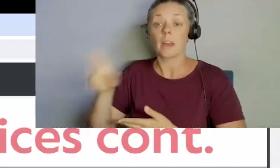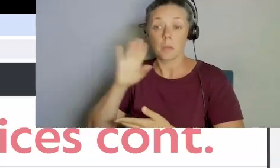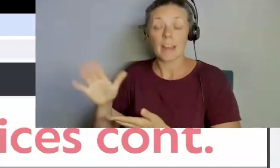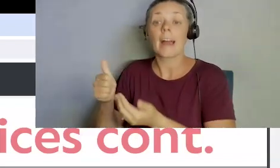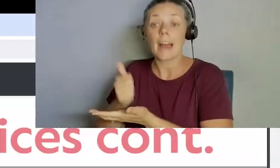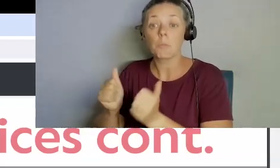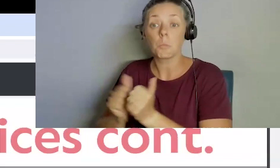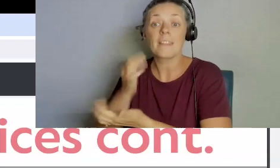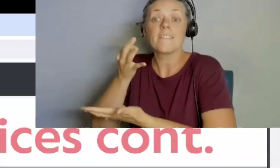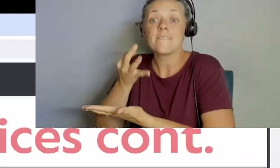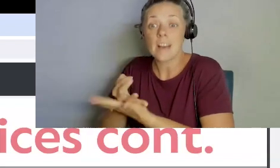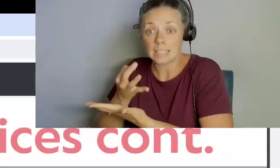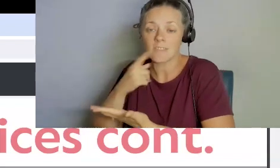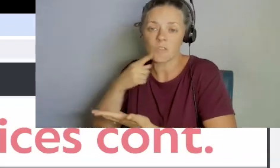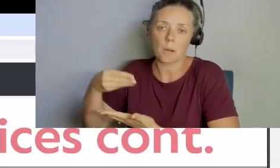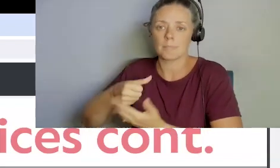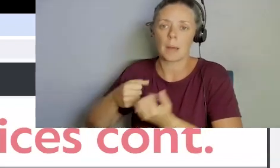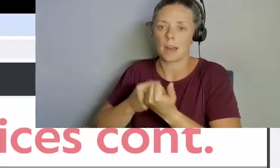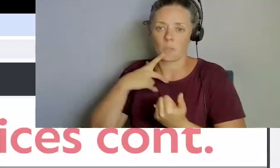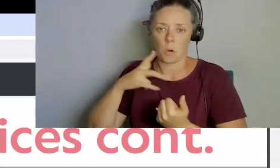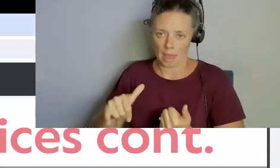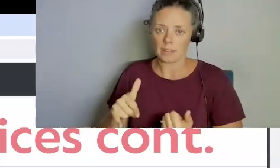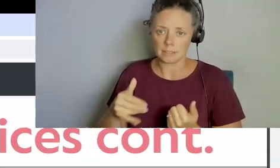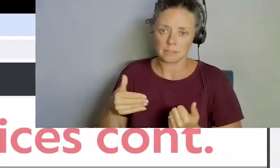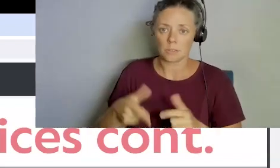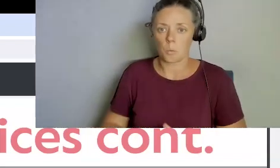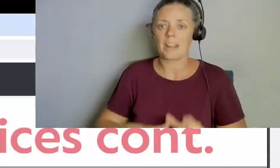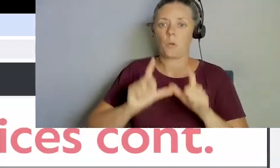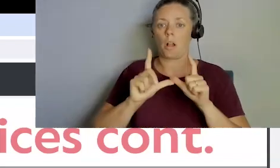the renewal. Unfortunately, in 2001,